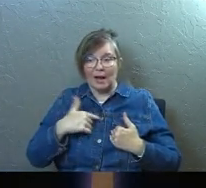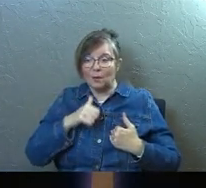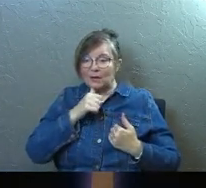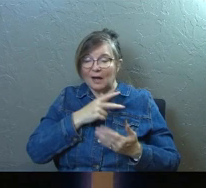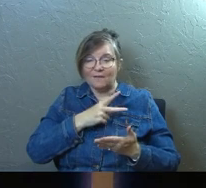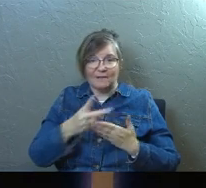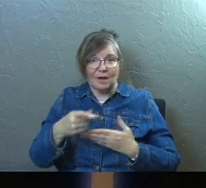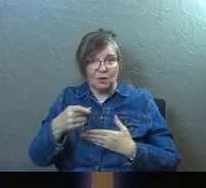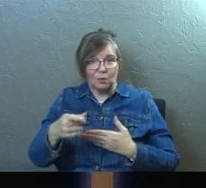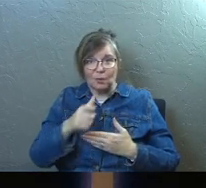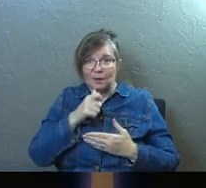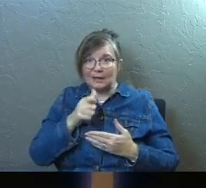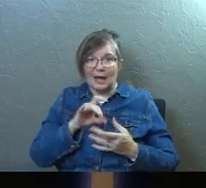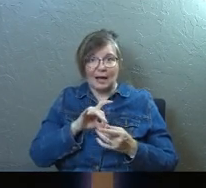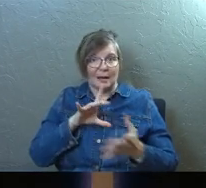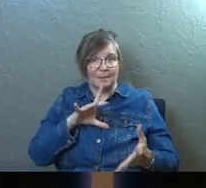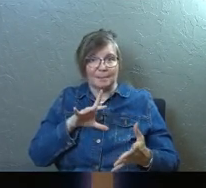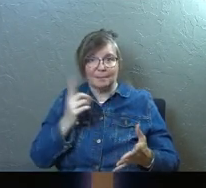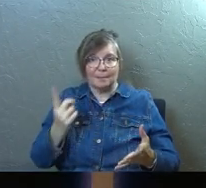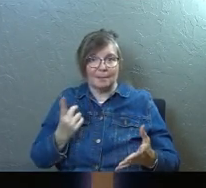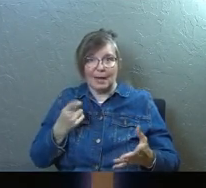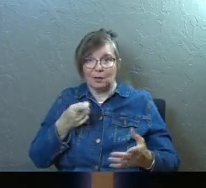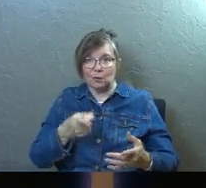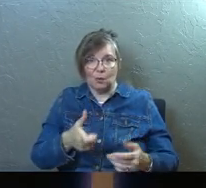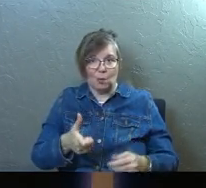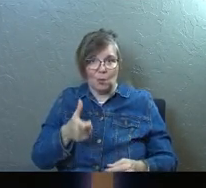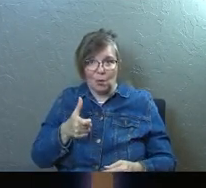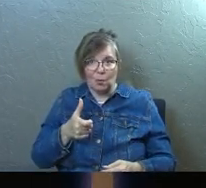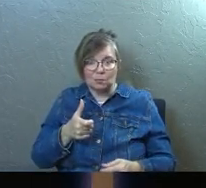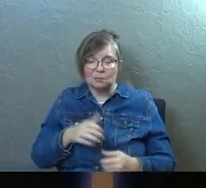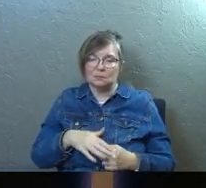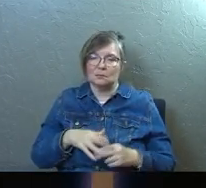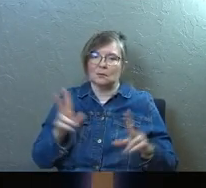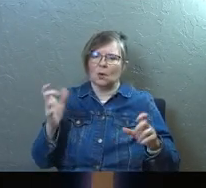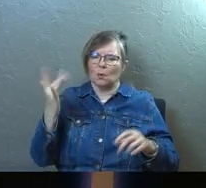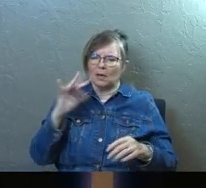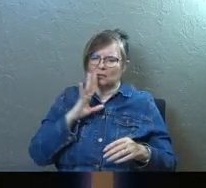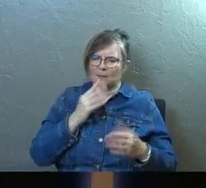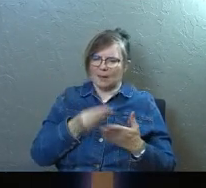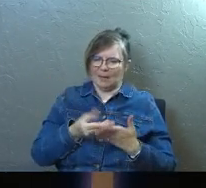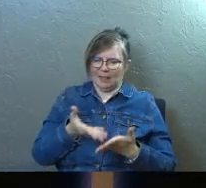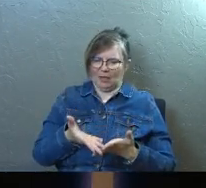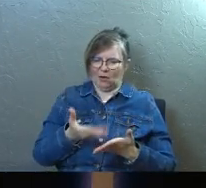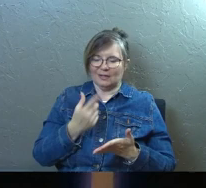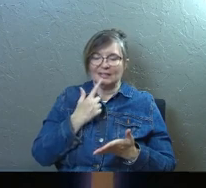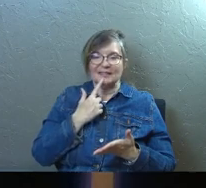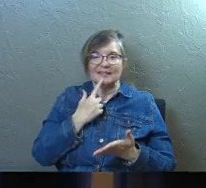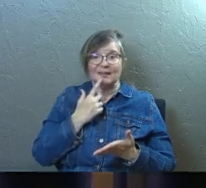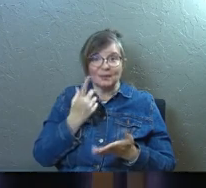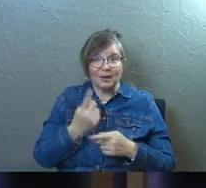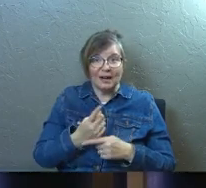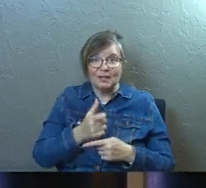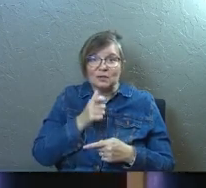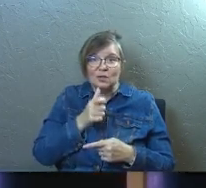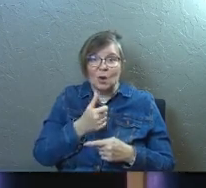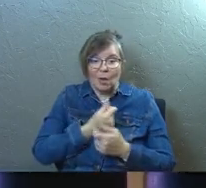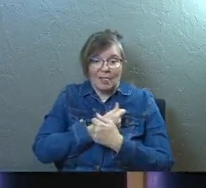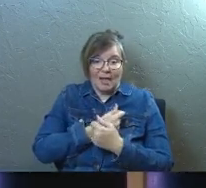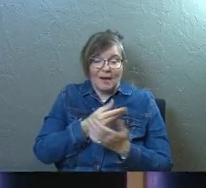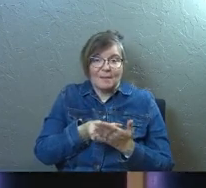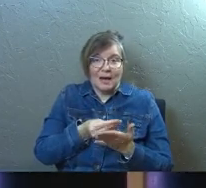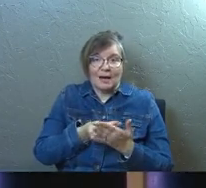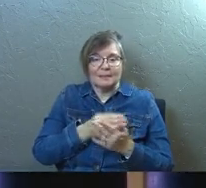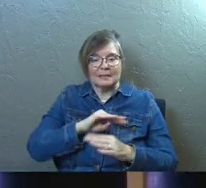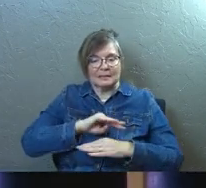that verse. So this is another verse that will just absolutely change your life. Why is he talking about money there? He says, right? Like, don't love